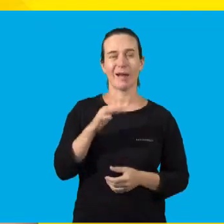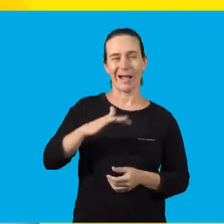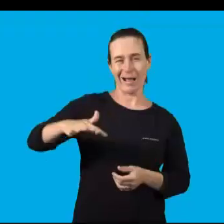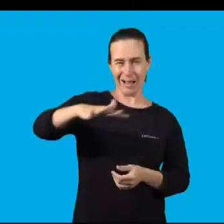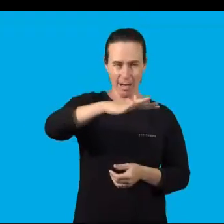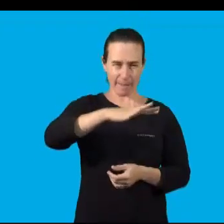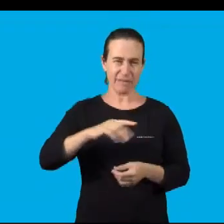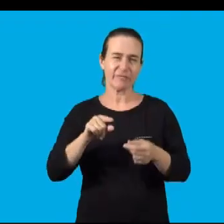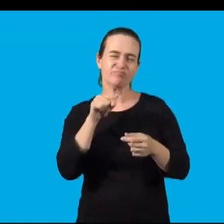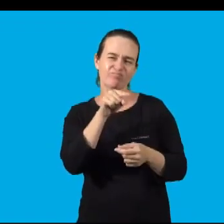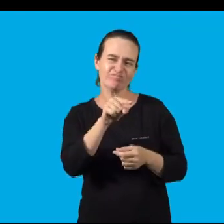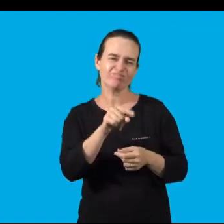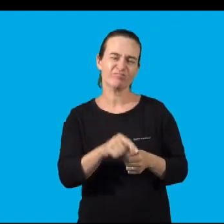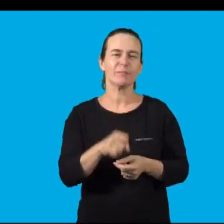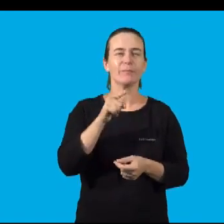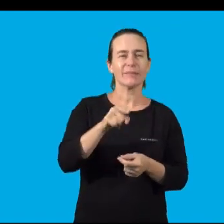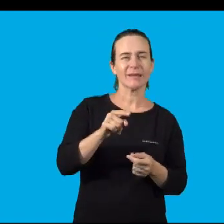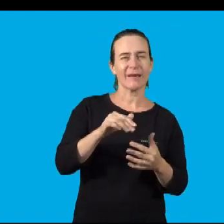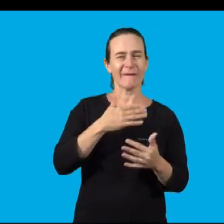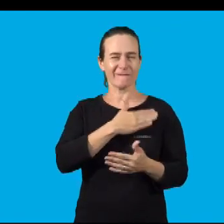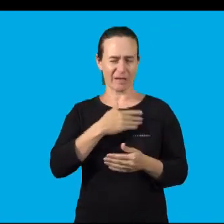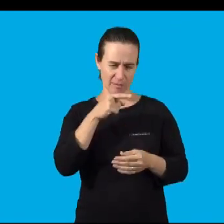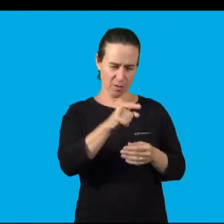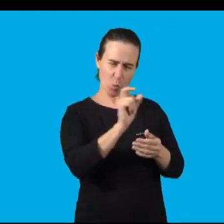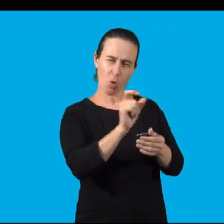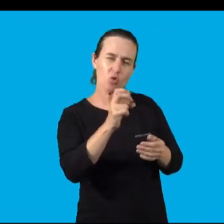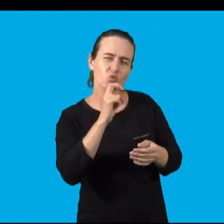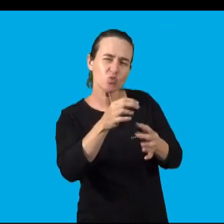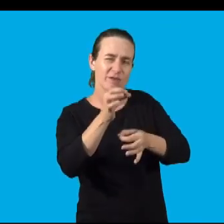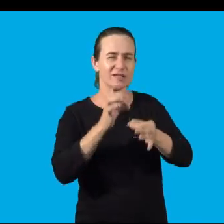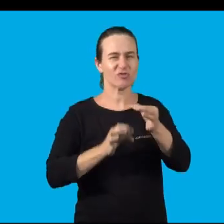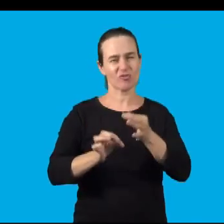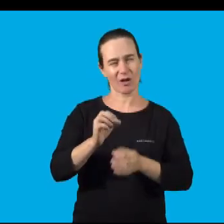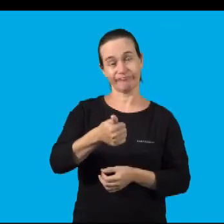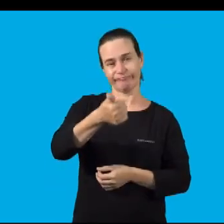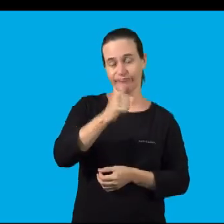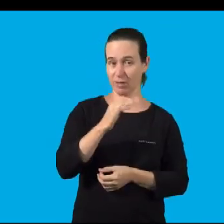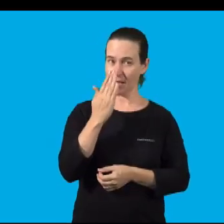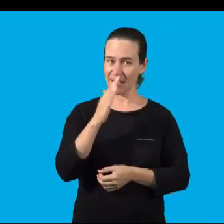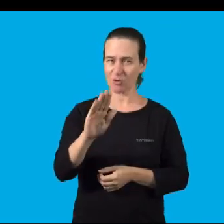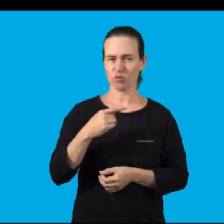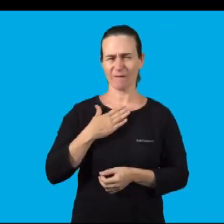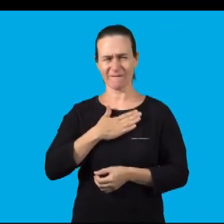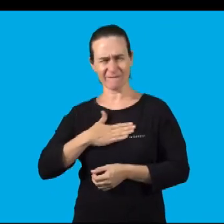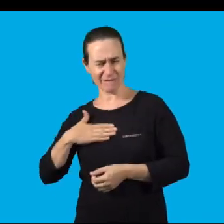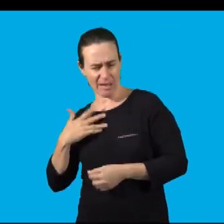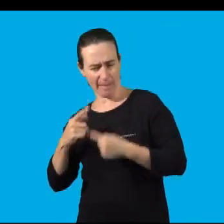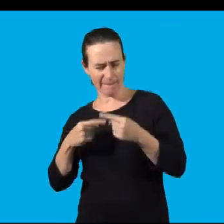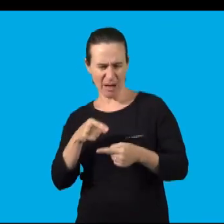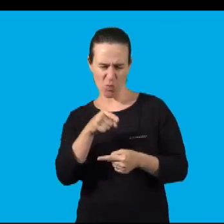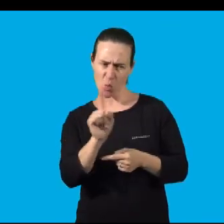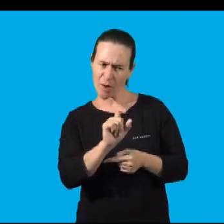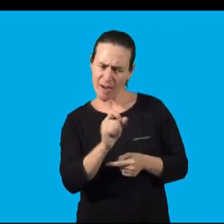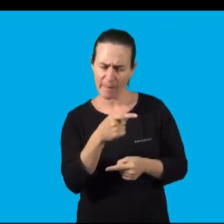Atmosphere is the feeling created by the description used in the play. Attitude, the feeling